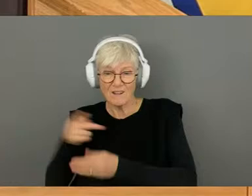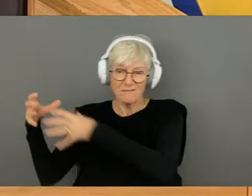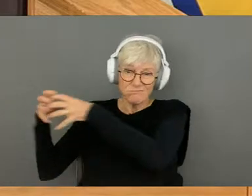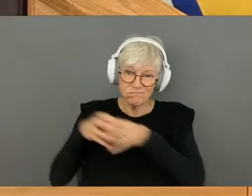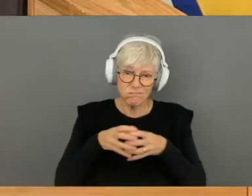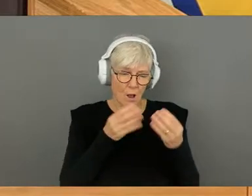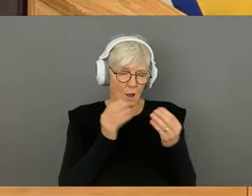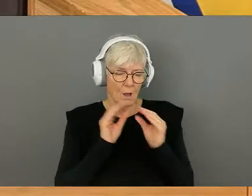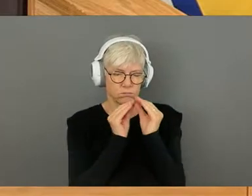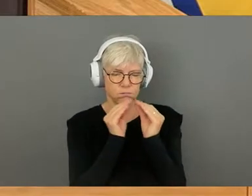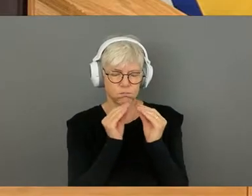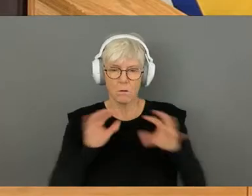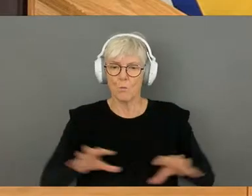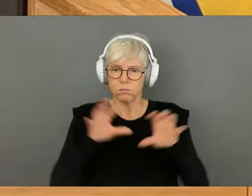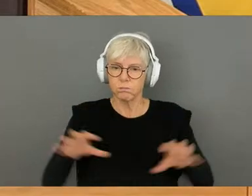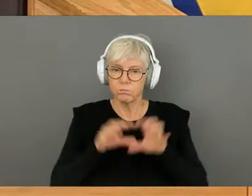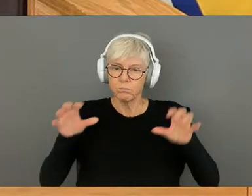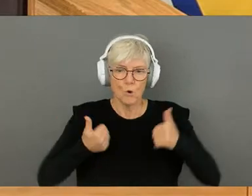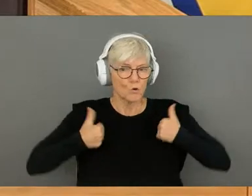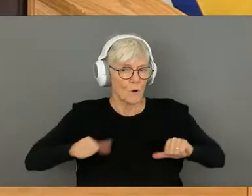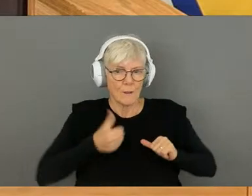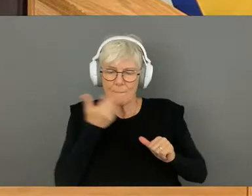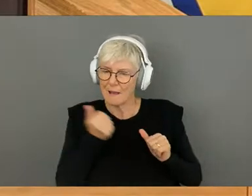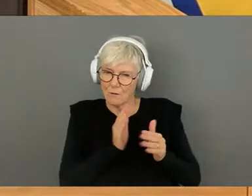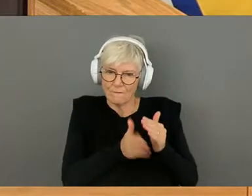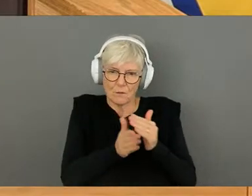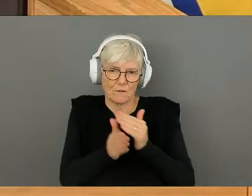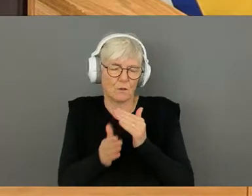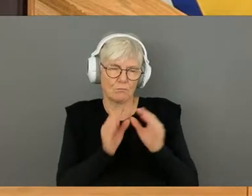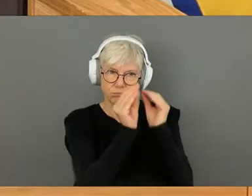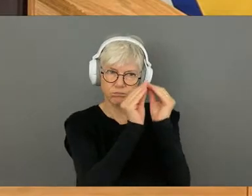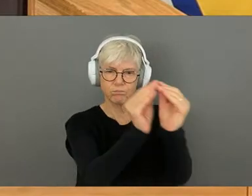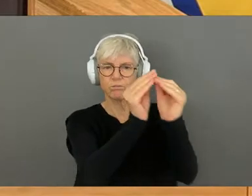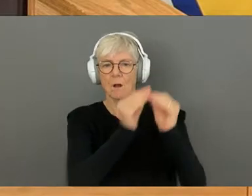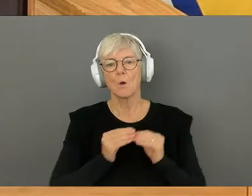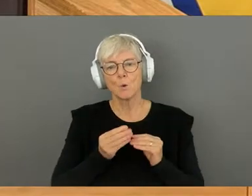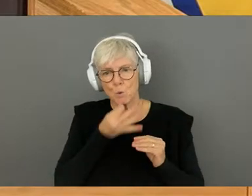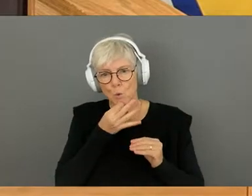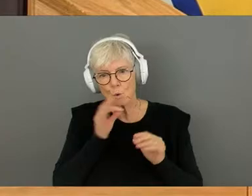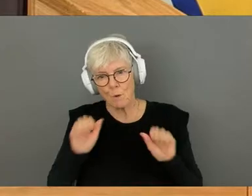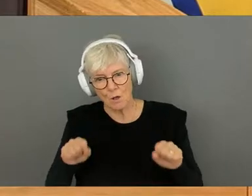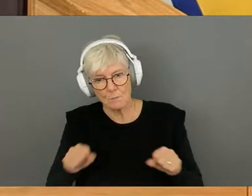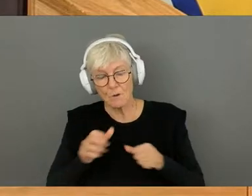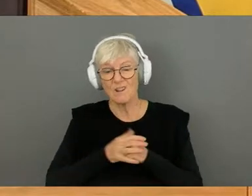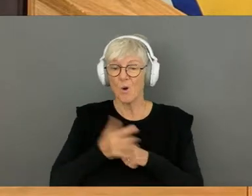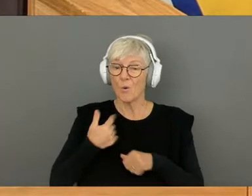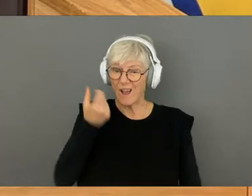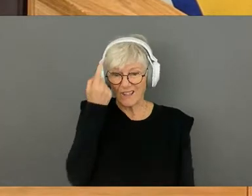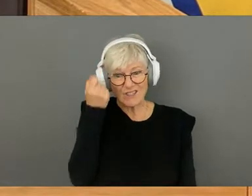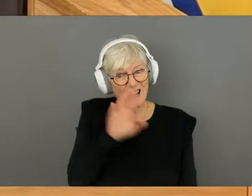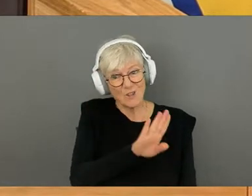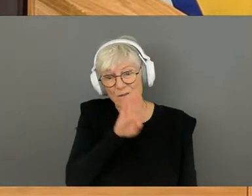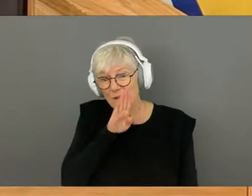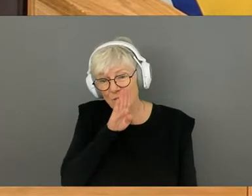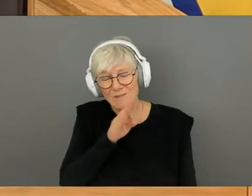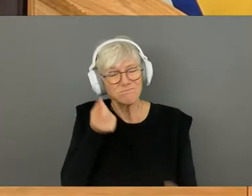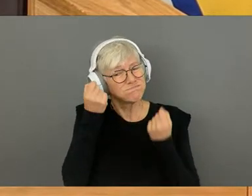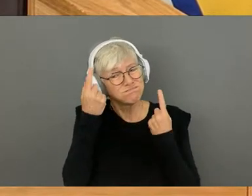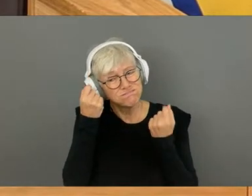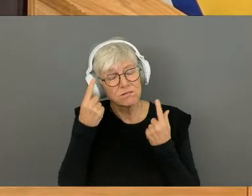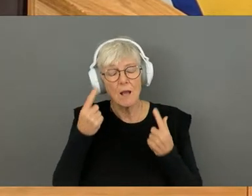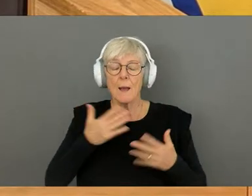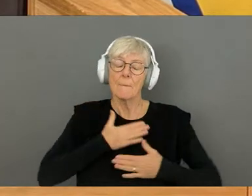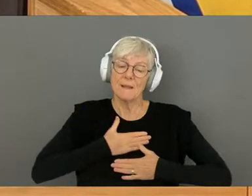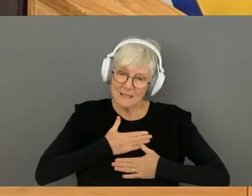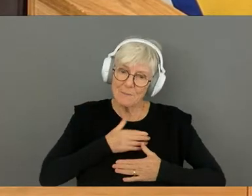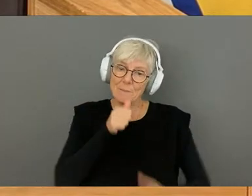you restored as quickly as possible, and we do appreciate your patience and we understand the frustration. Please be patient, and they're working around the